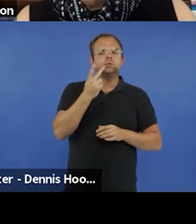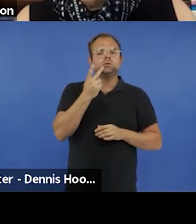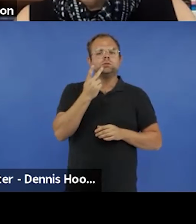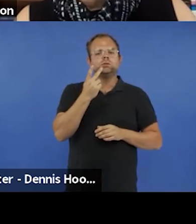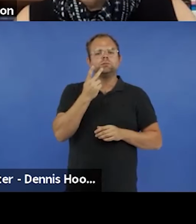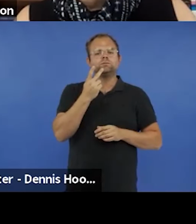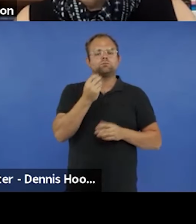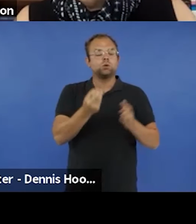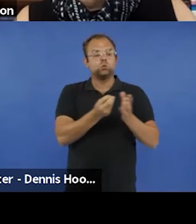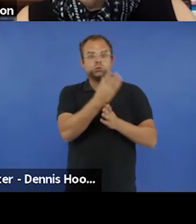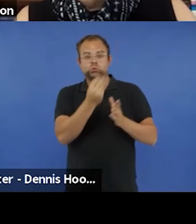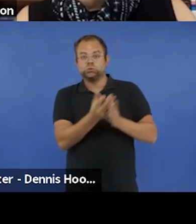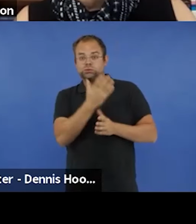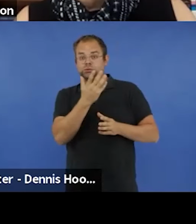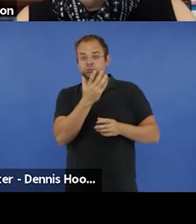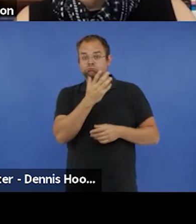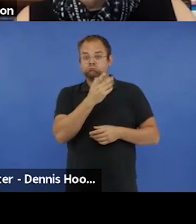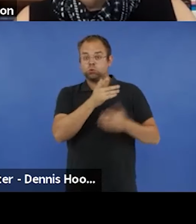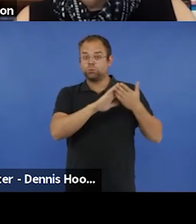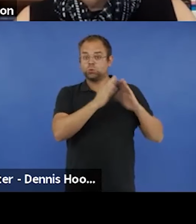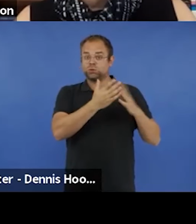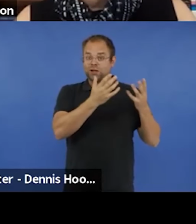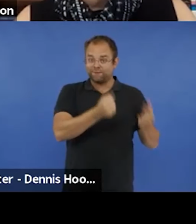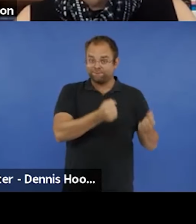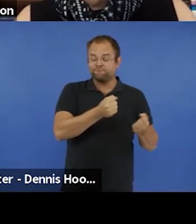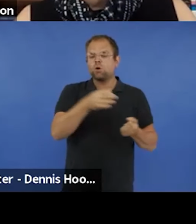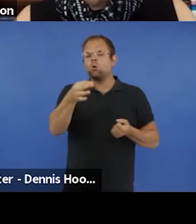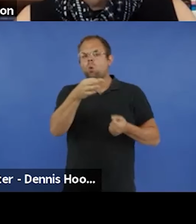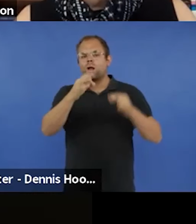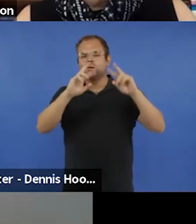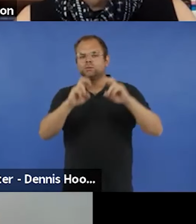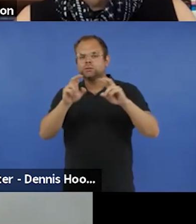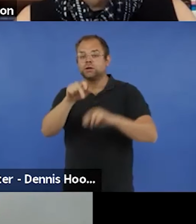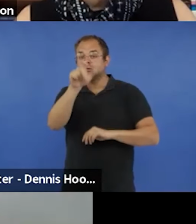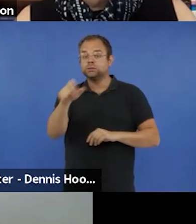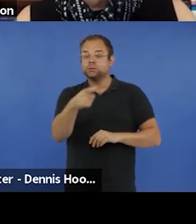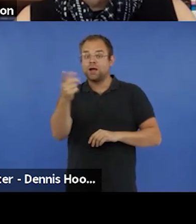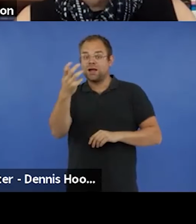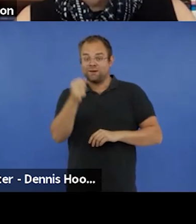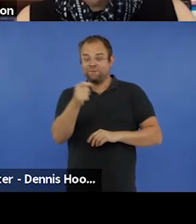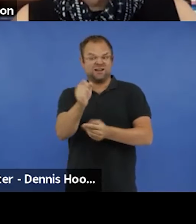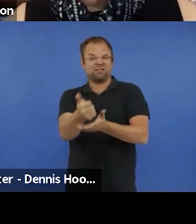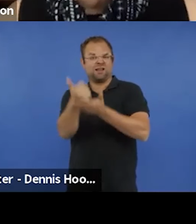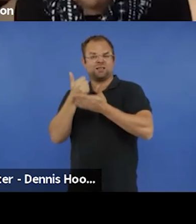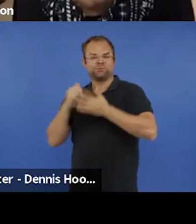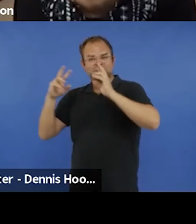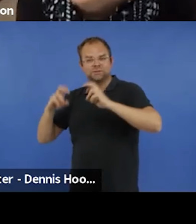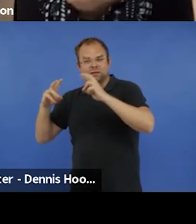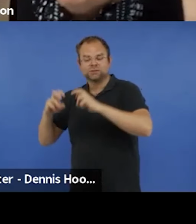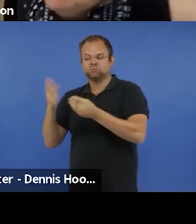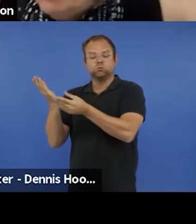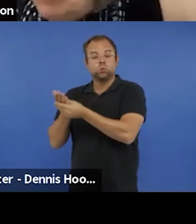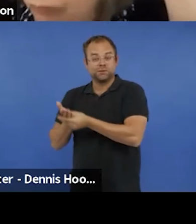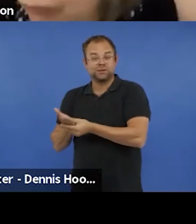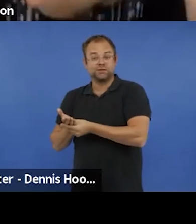and documenting. And I think we finished off, and I think this was really great. It was from Betty, and she said,